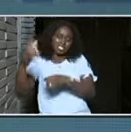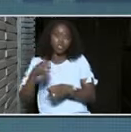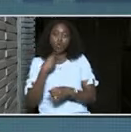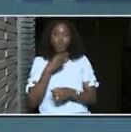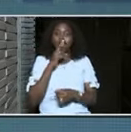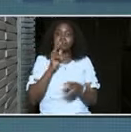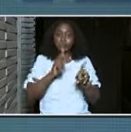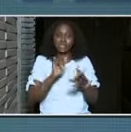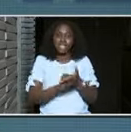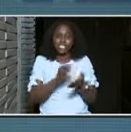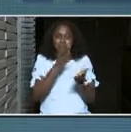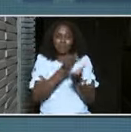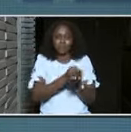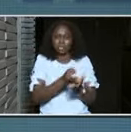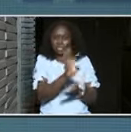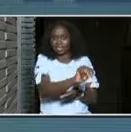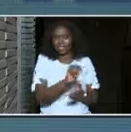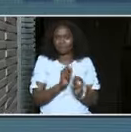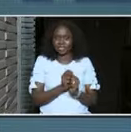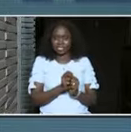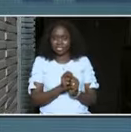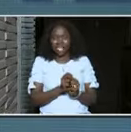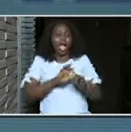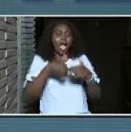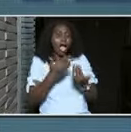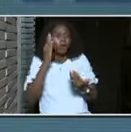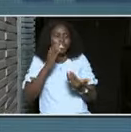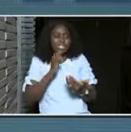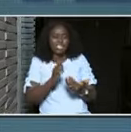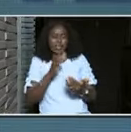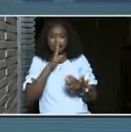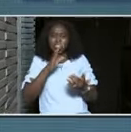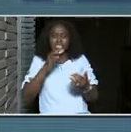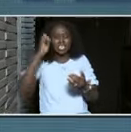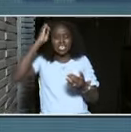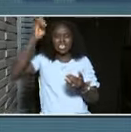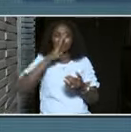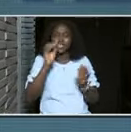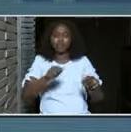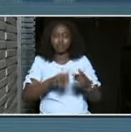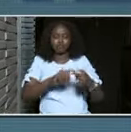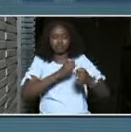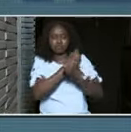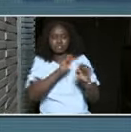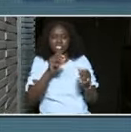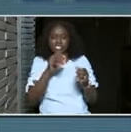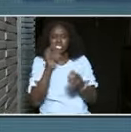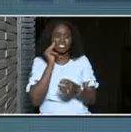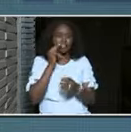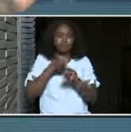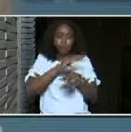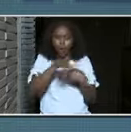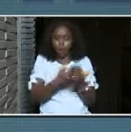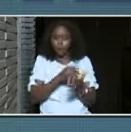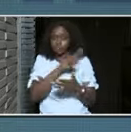funders? How is he going to, you know, secure Nigeria from all these problems? It's not clearly spelled